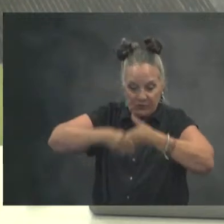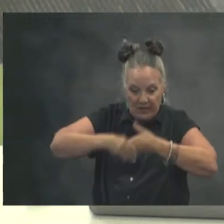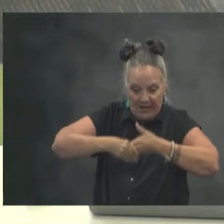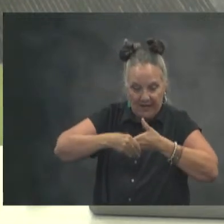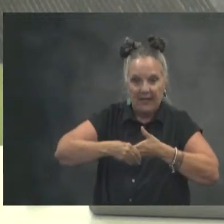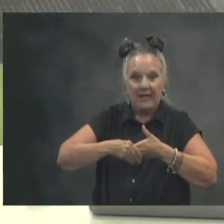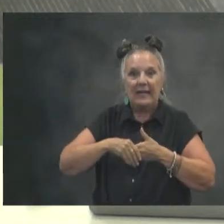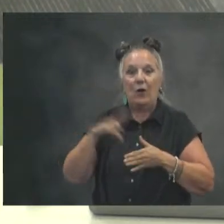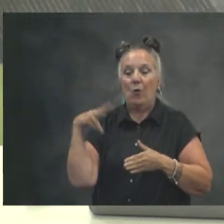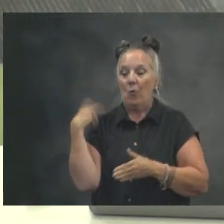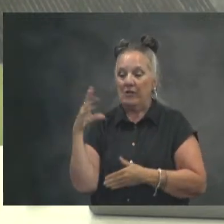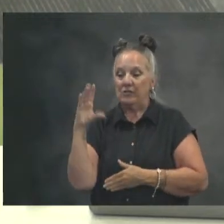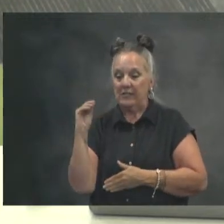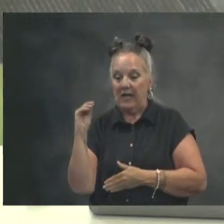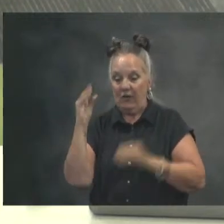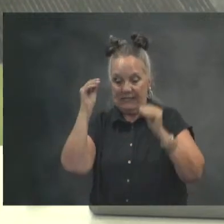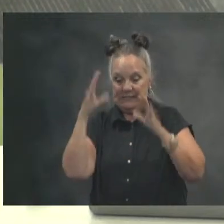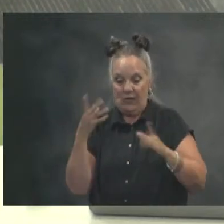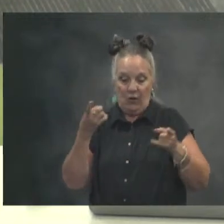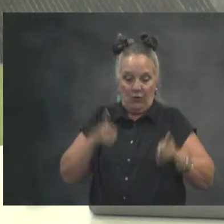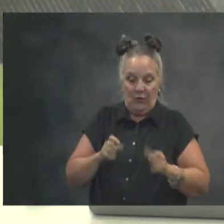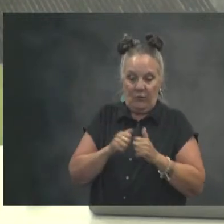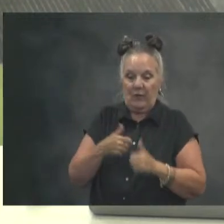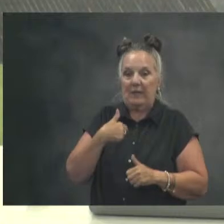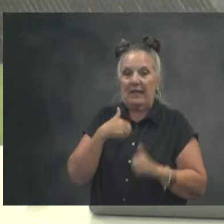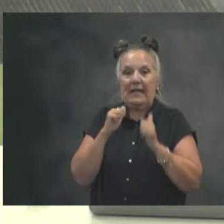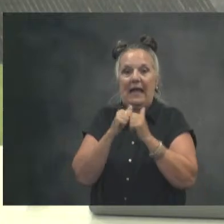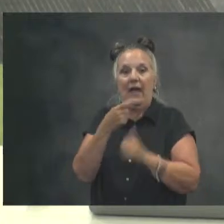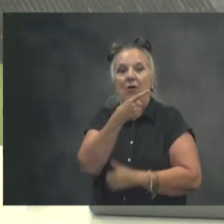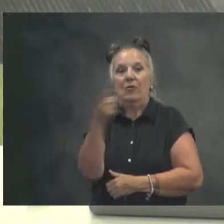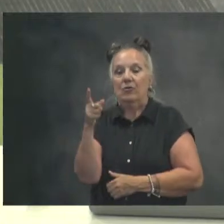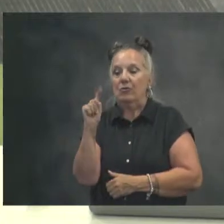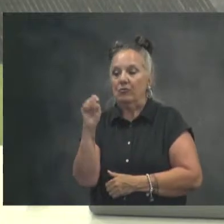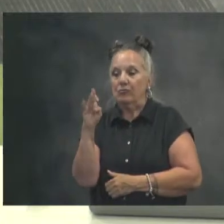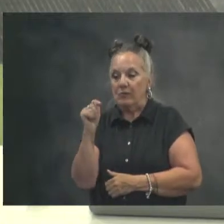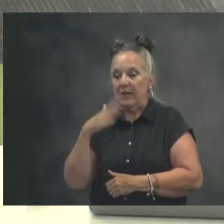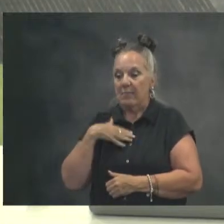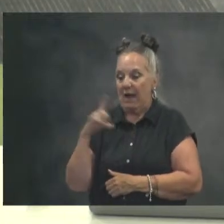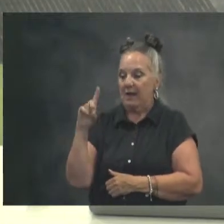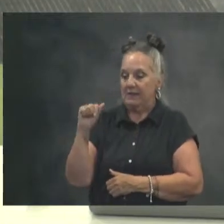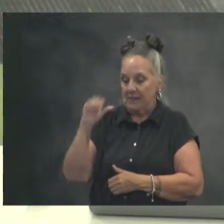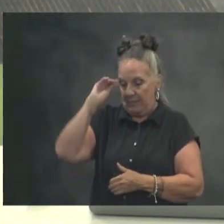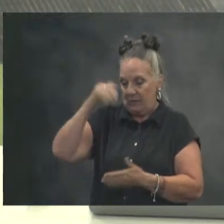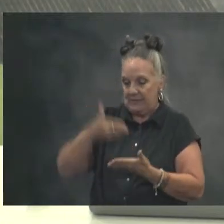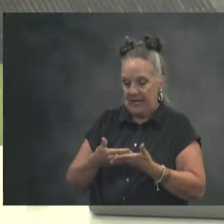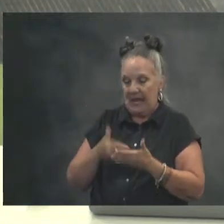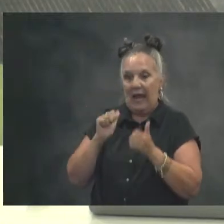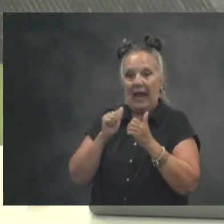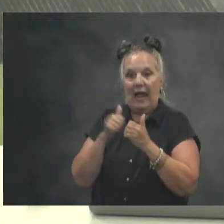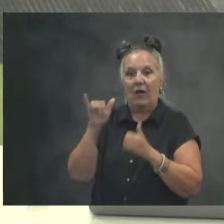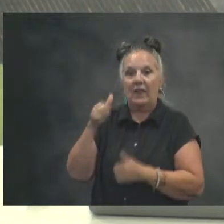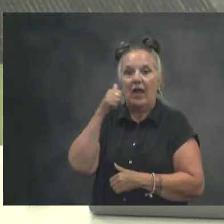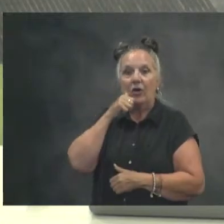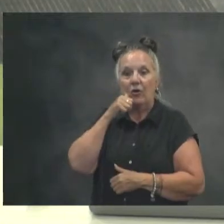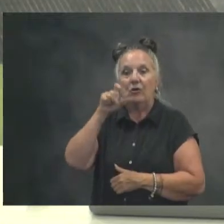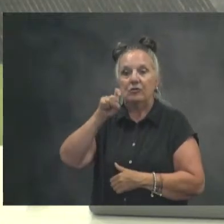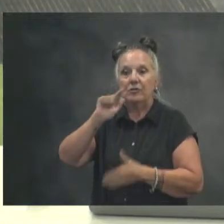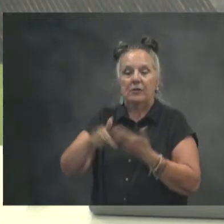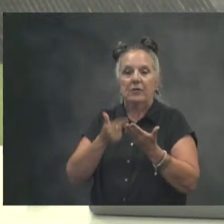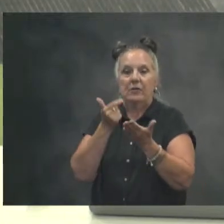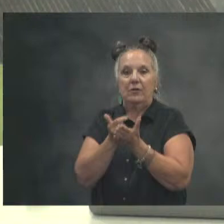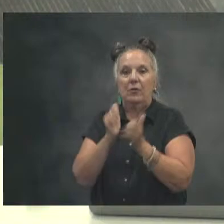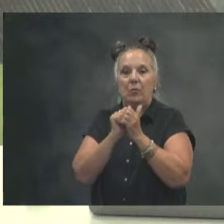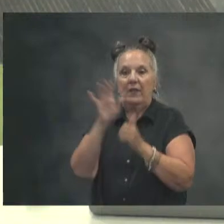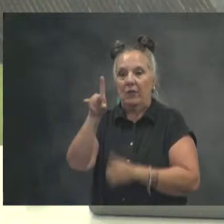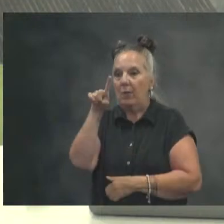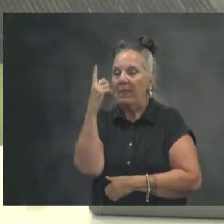County public school teacher came up and agreed with me about how you treated my disabled son and how that girl should have been able to graduate with her black